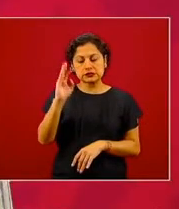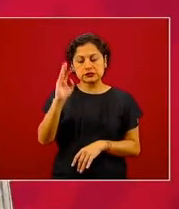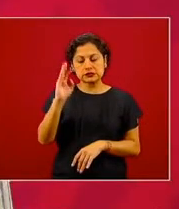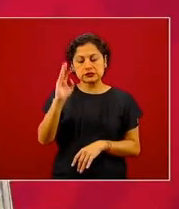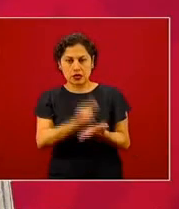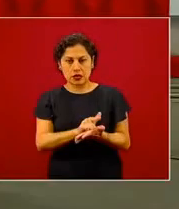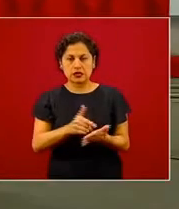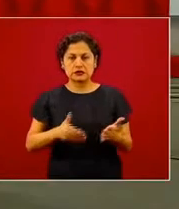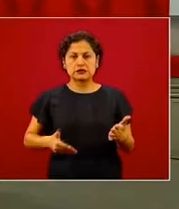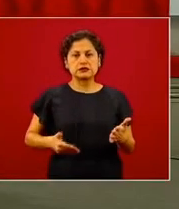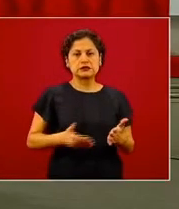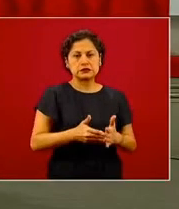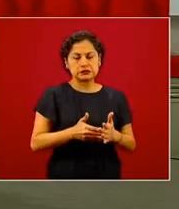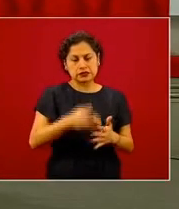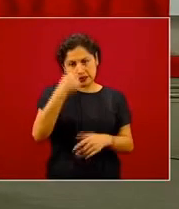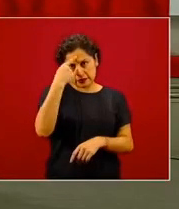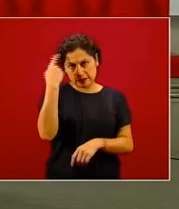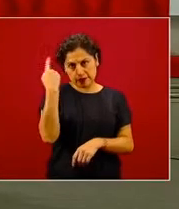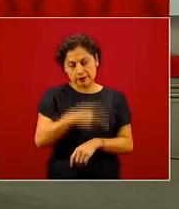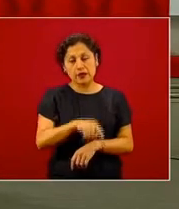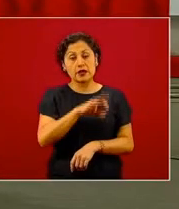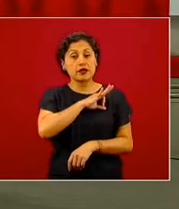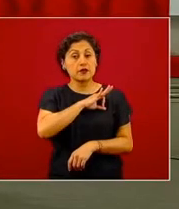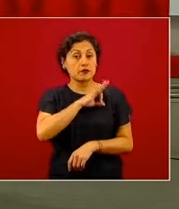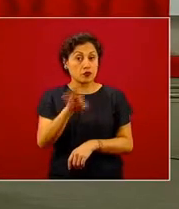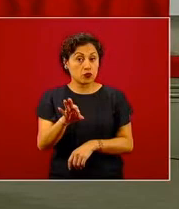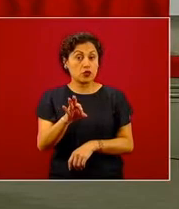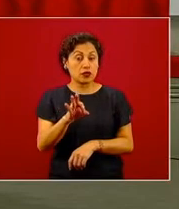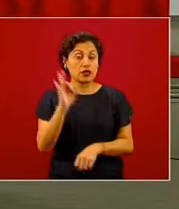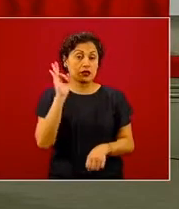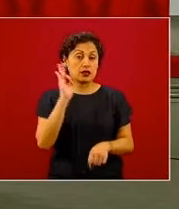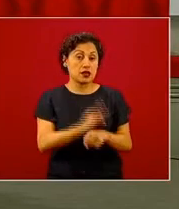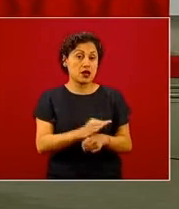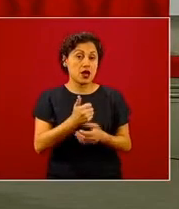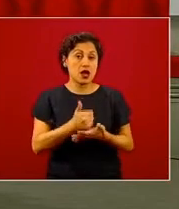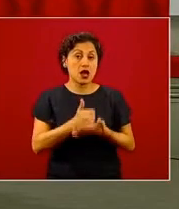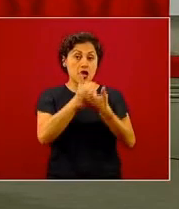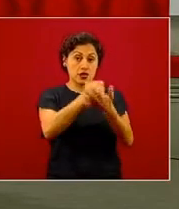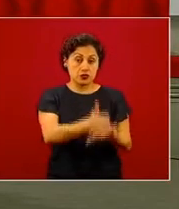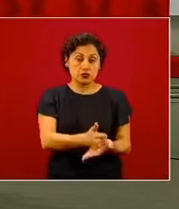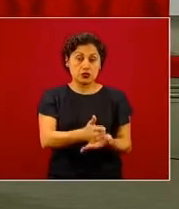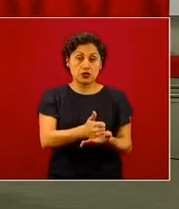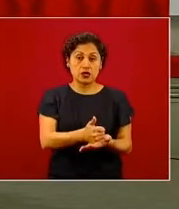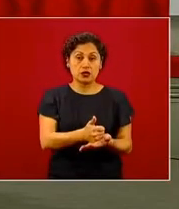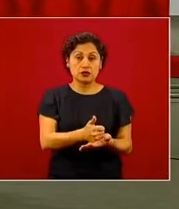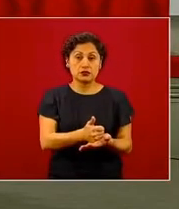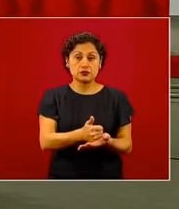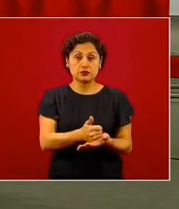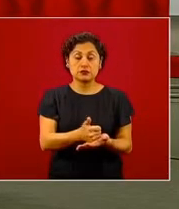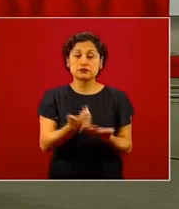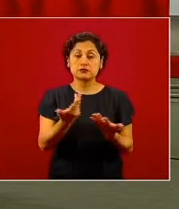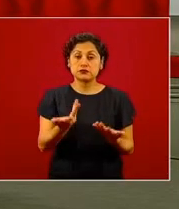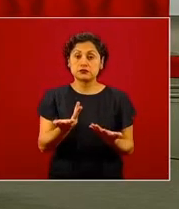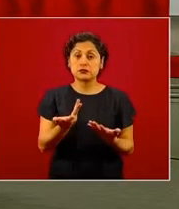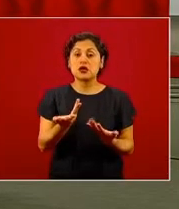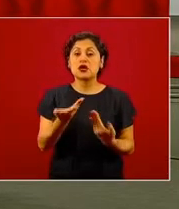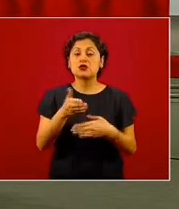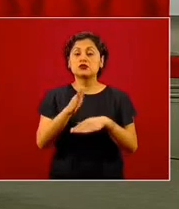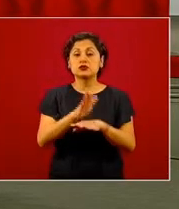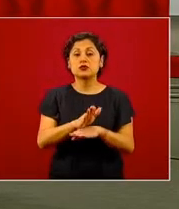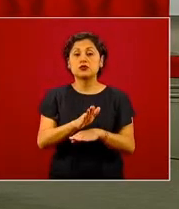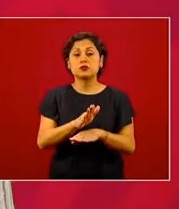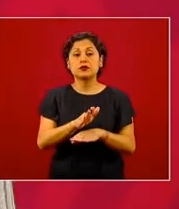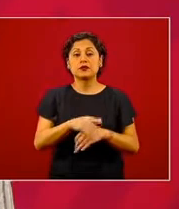So we don't want this to become a barrier for their families to have any kind of financial or economic protection